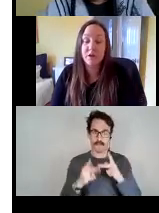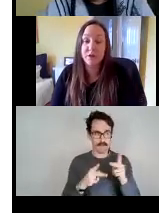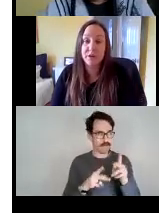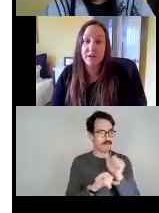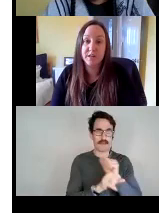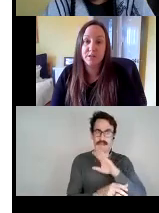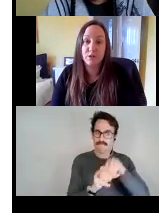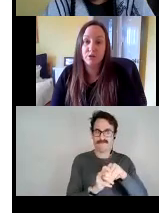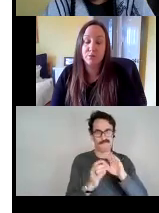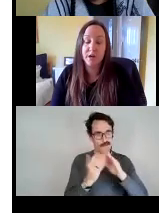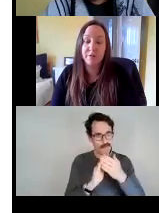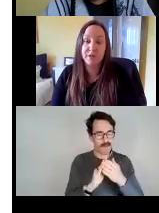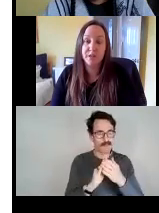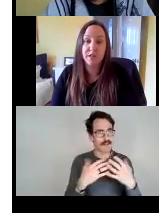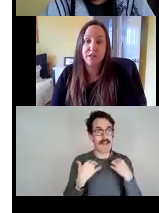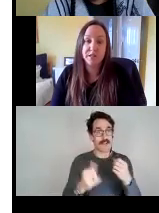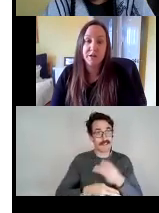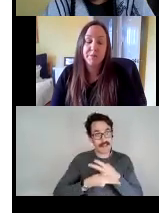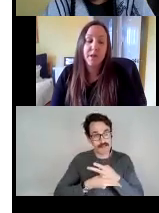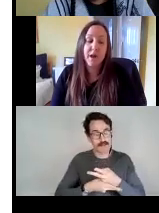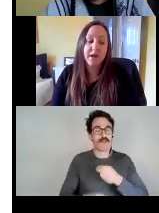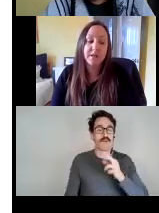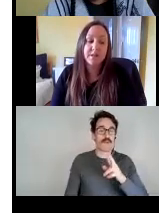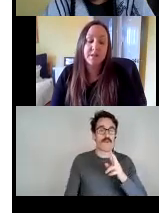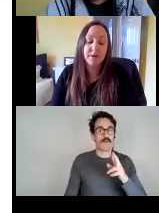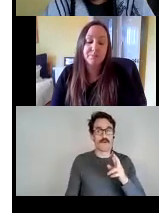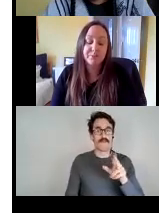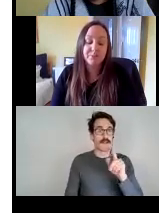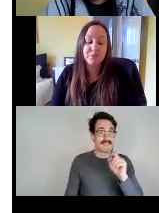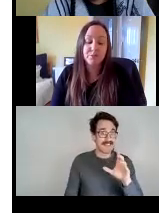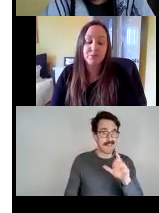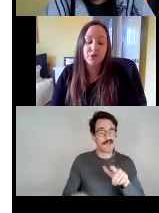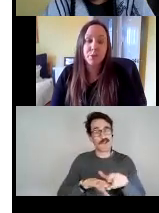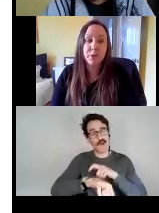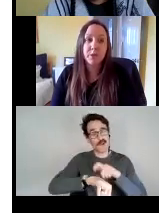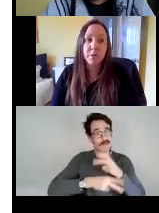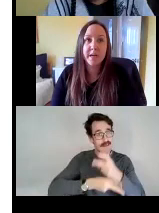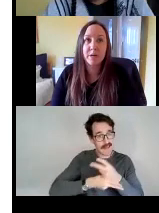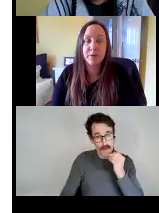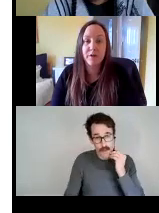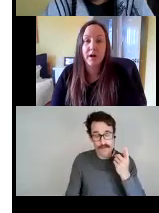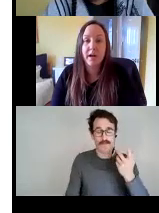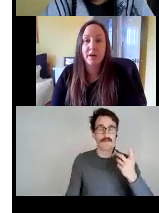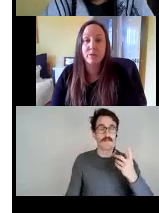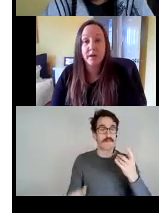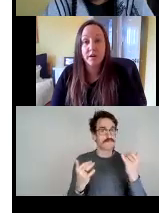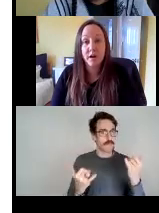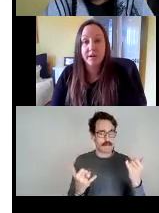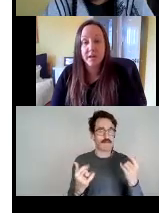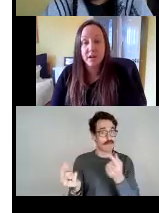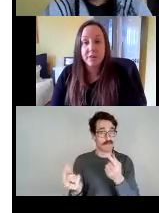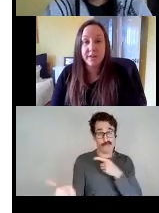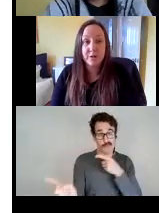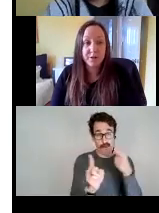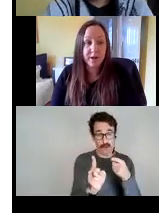and in healthcare settings and long-term care facilities. And so we really want to amplify and